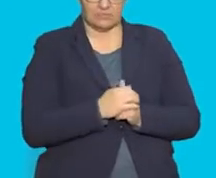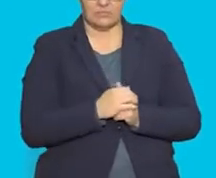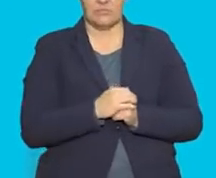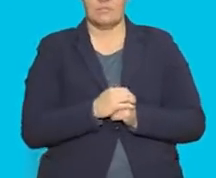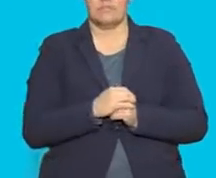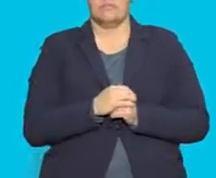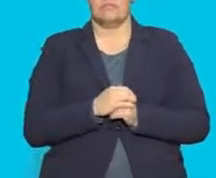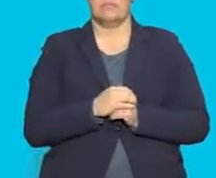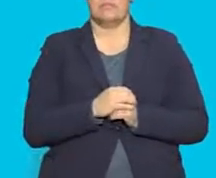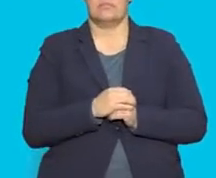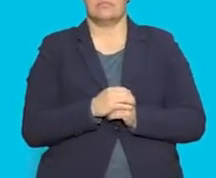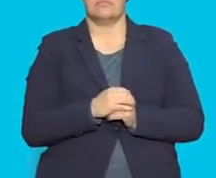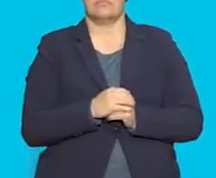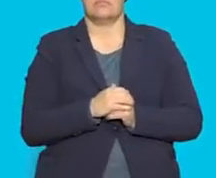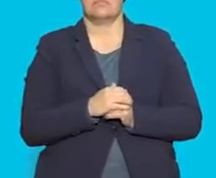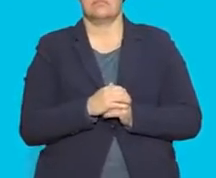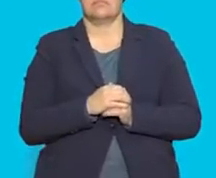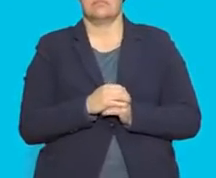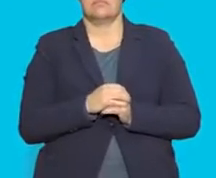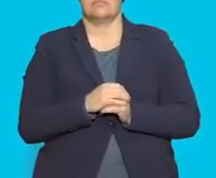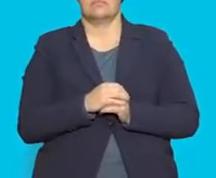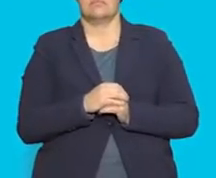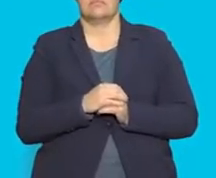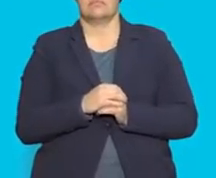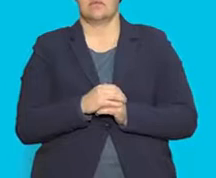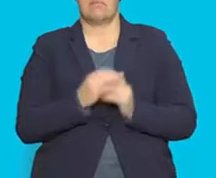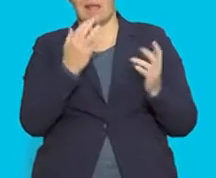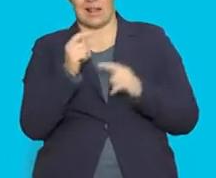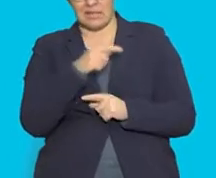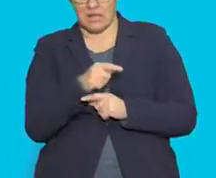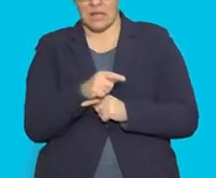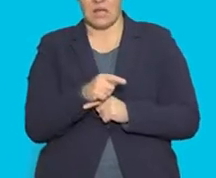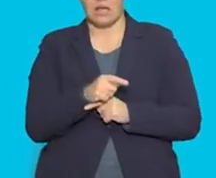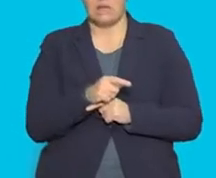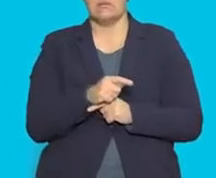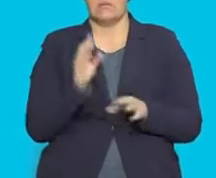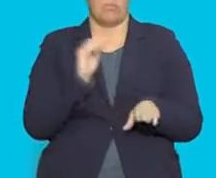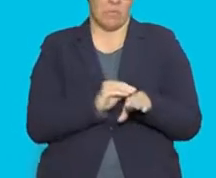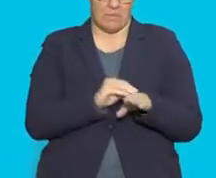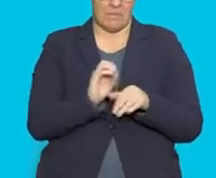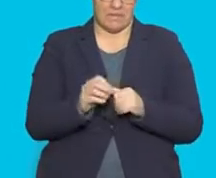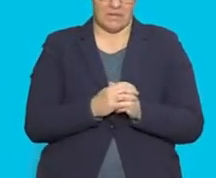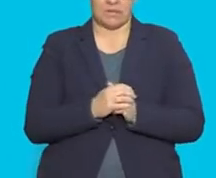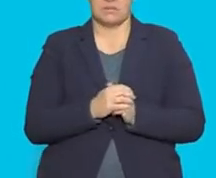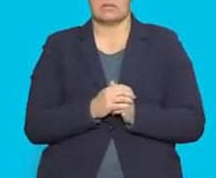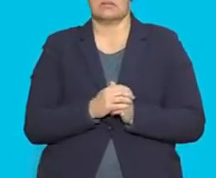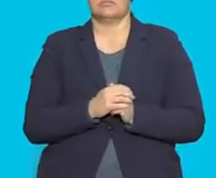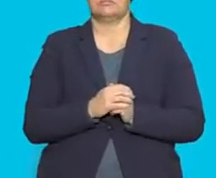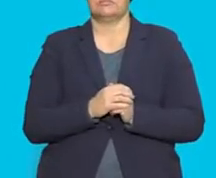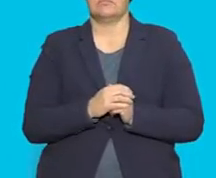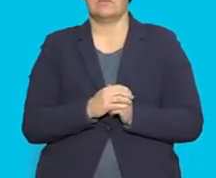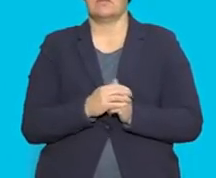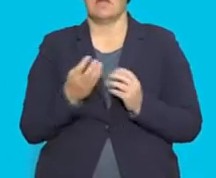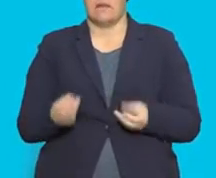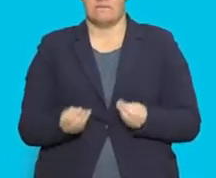are writing down, right? I'm just doing it all at once because going from calculator to the board is a bit of a problem. And then I will have that